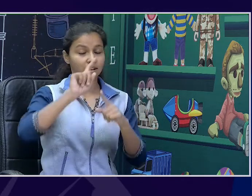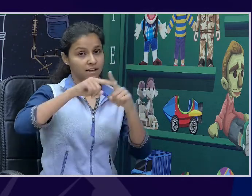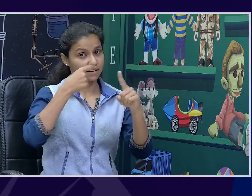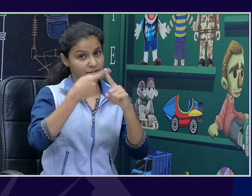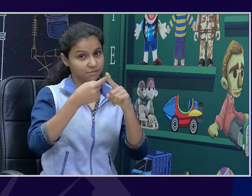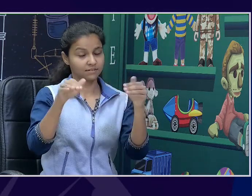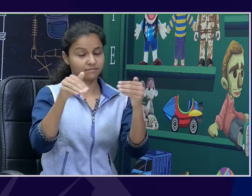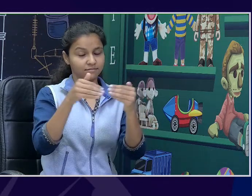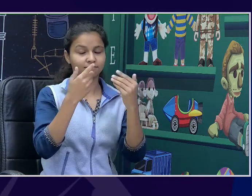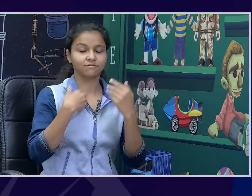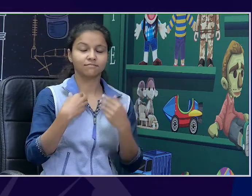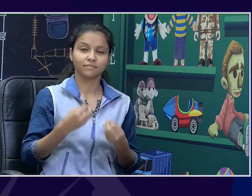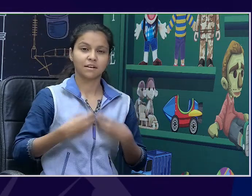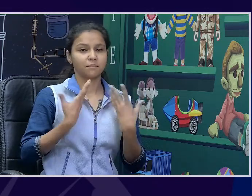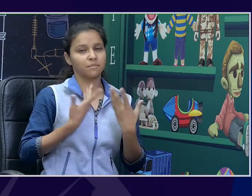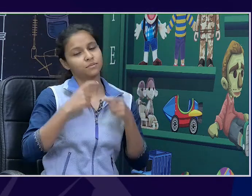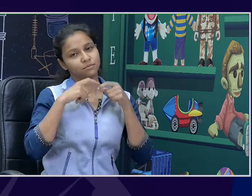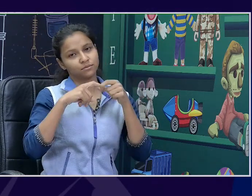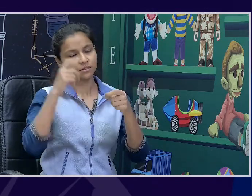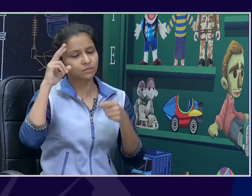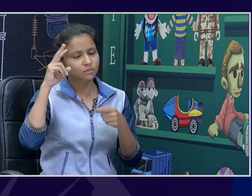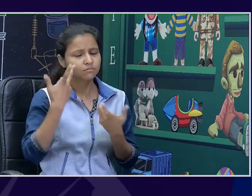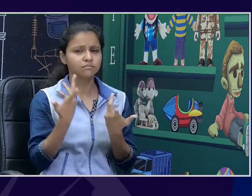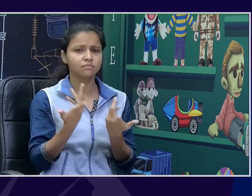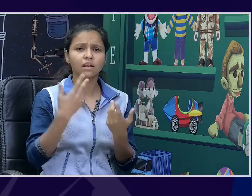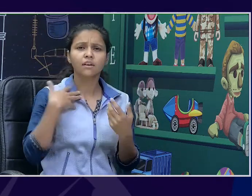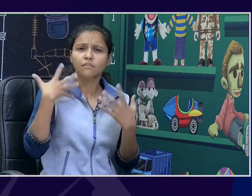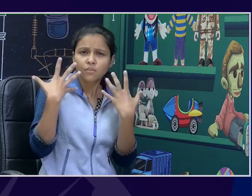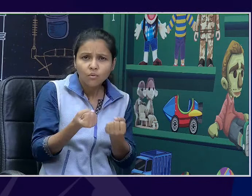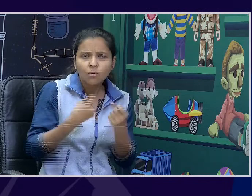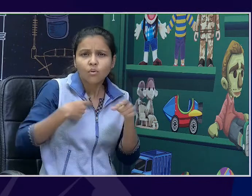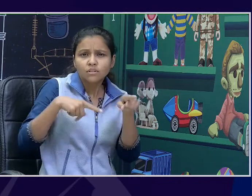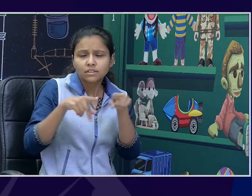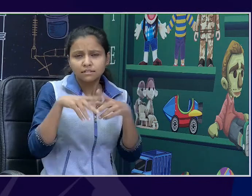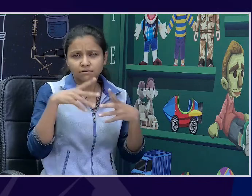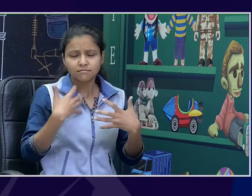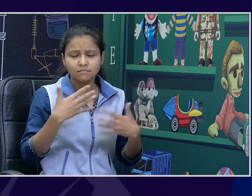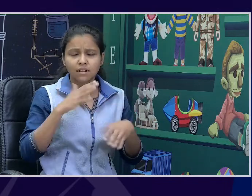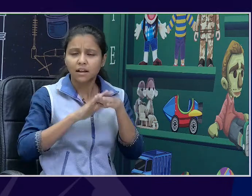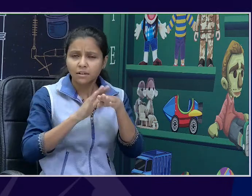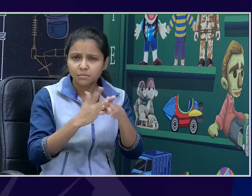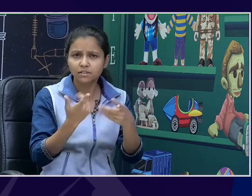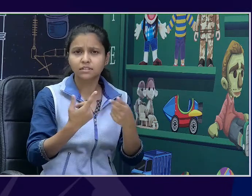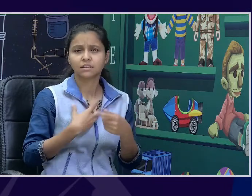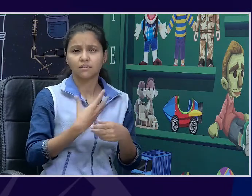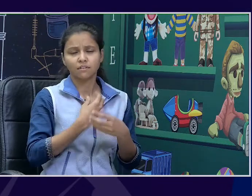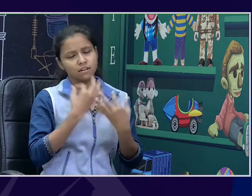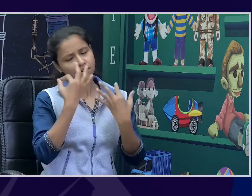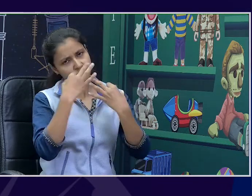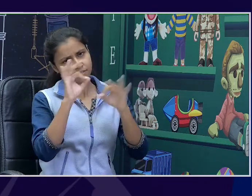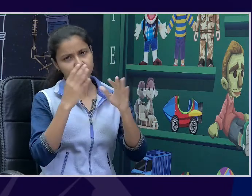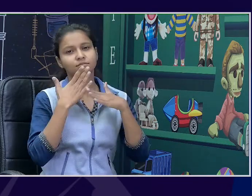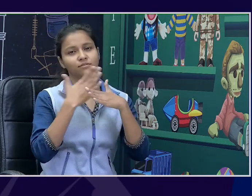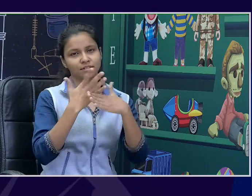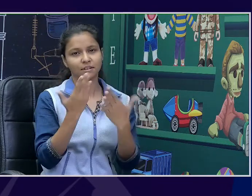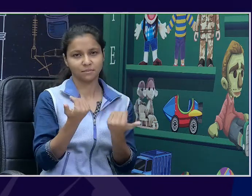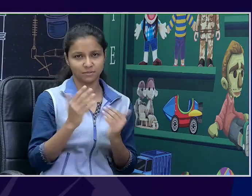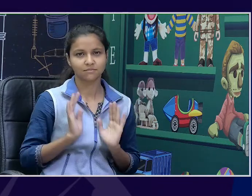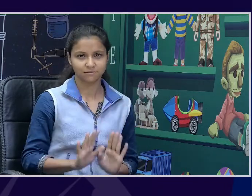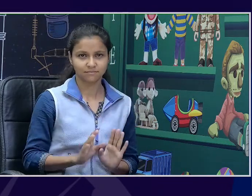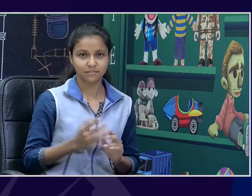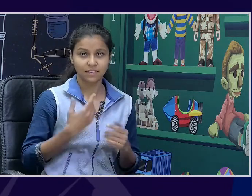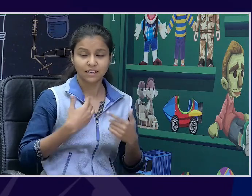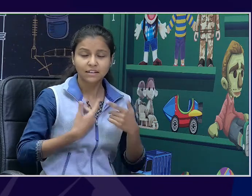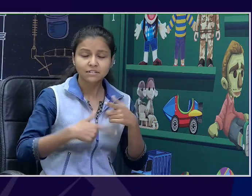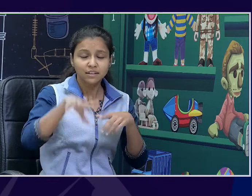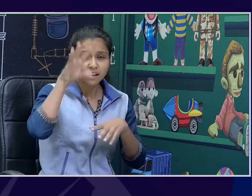will be happy to answer all your queries and doubts. If you want to share your experience with us, feel free to share your experience, dear